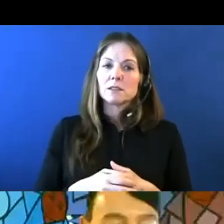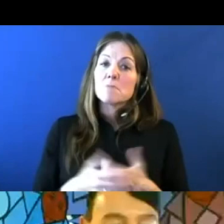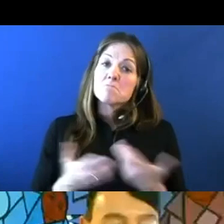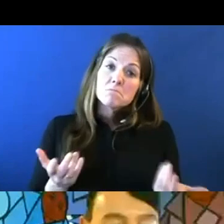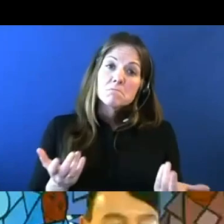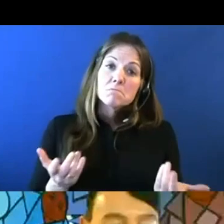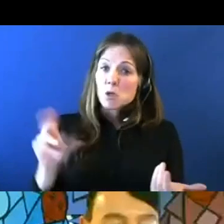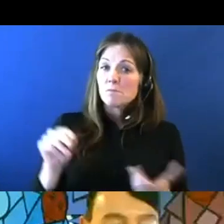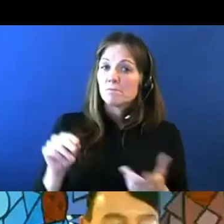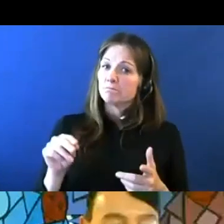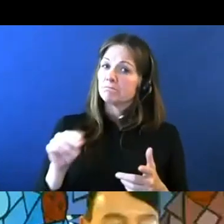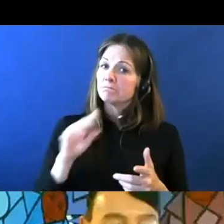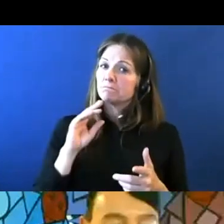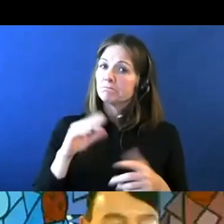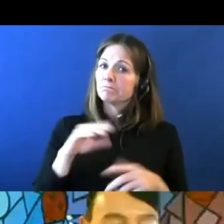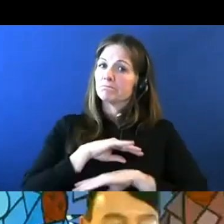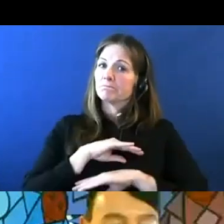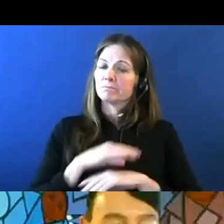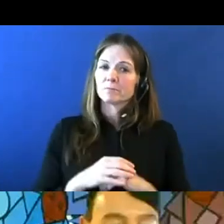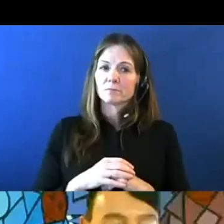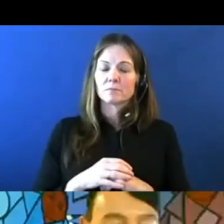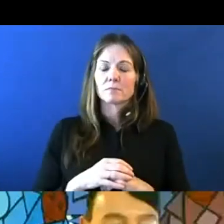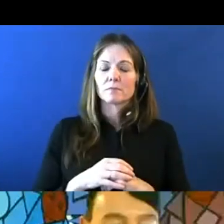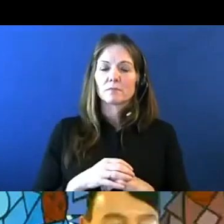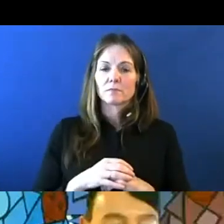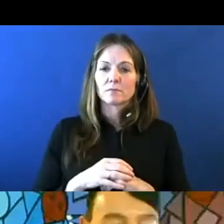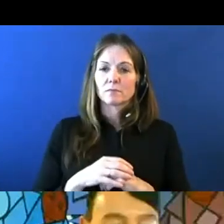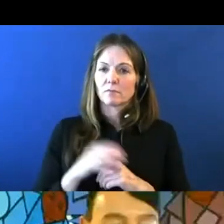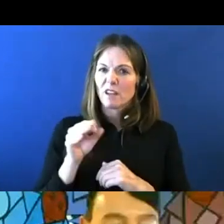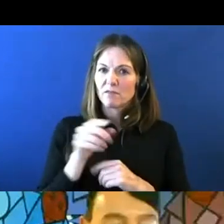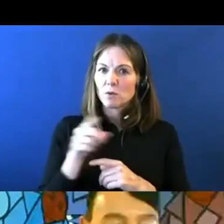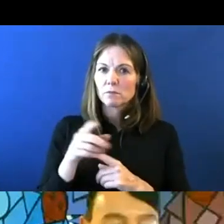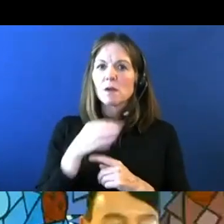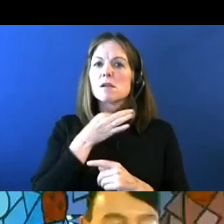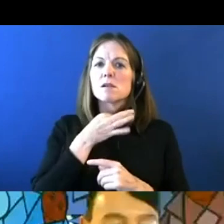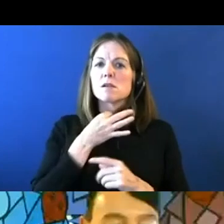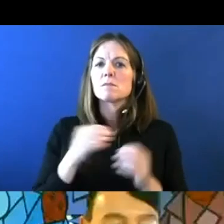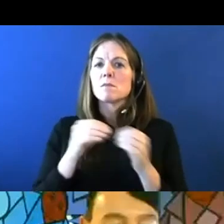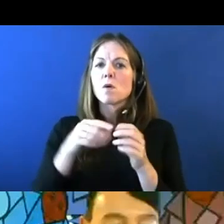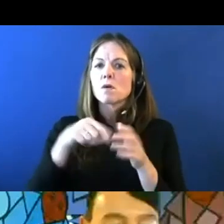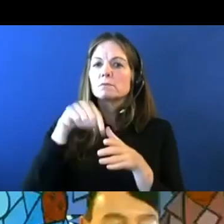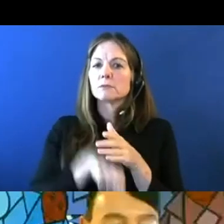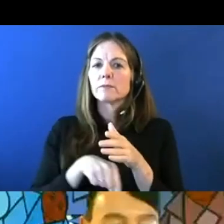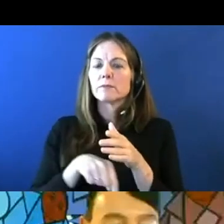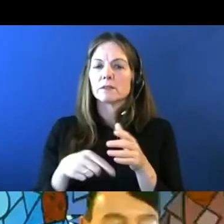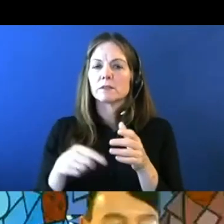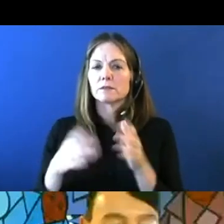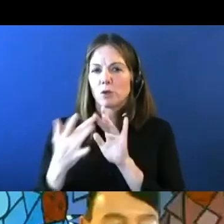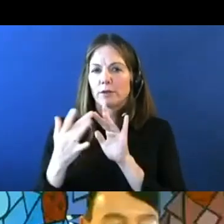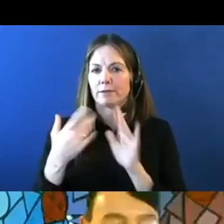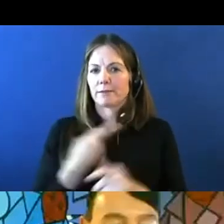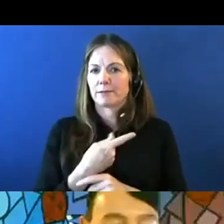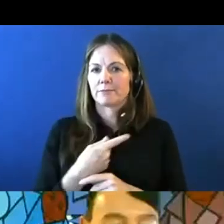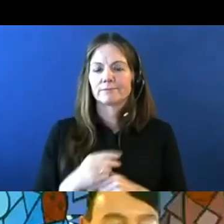No, you covered it, but for sure, you know, anyone, if they want to know more details about the specifics of our projects, for sure, contact us.